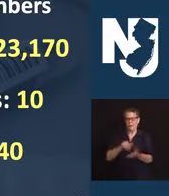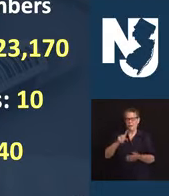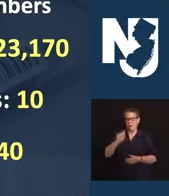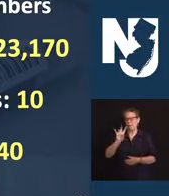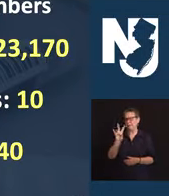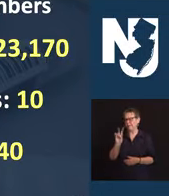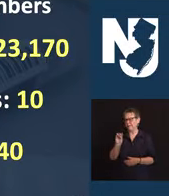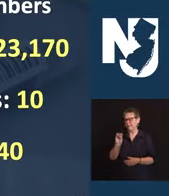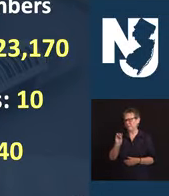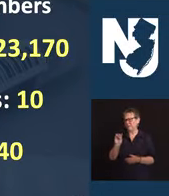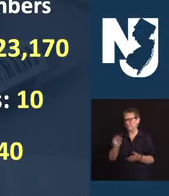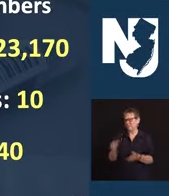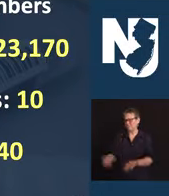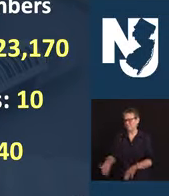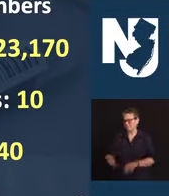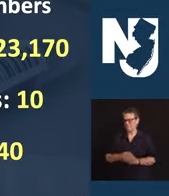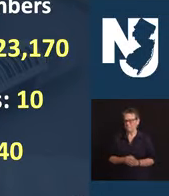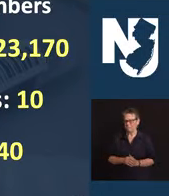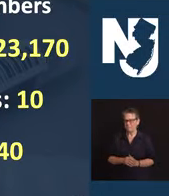at